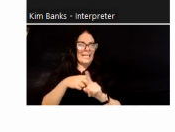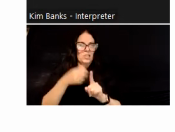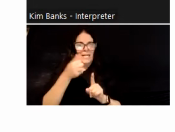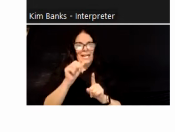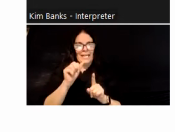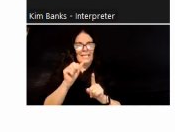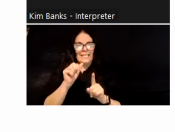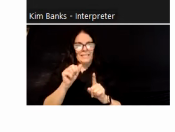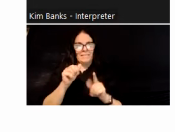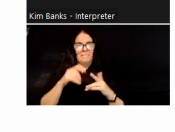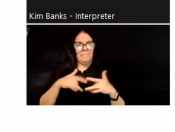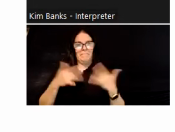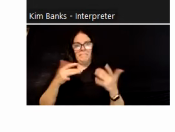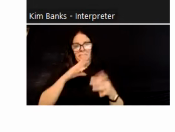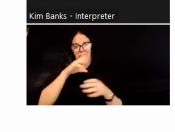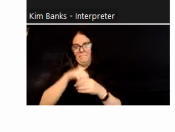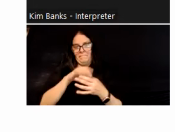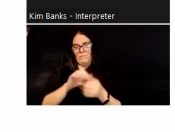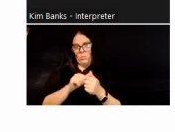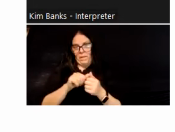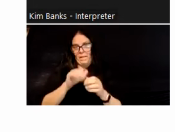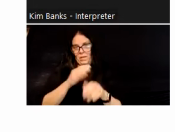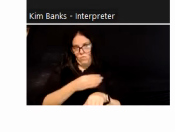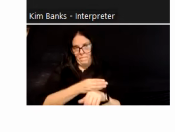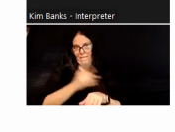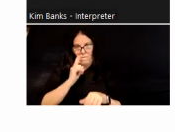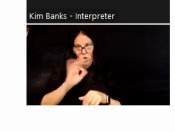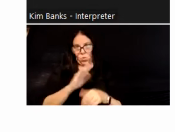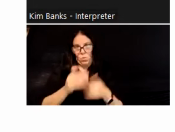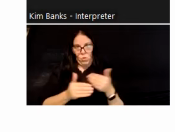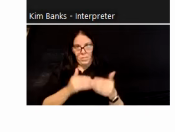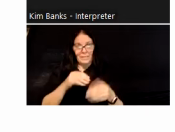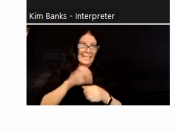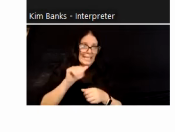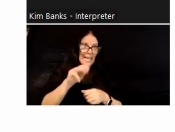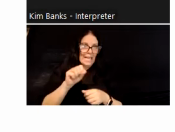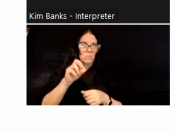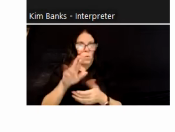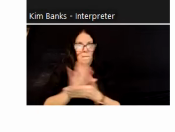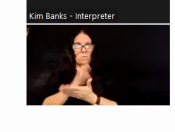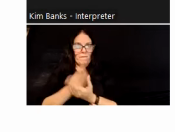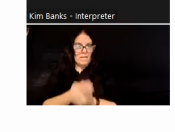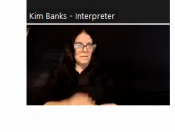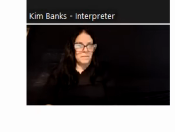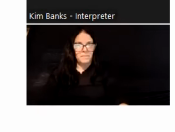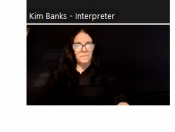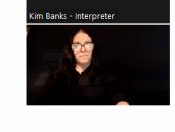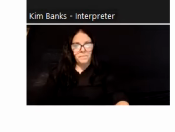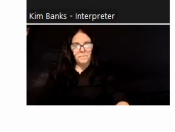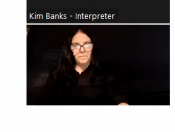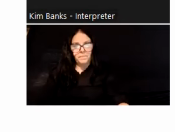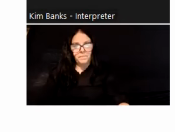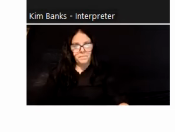major that maybe needs improving in the processes you're using either in CAMS or in your paper files.